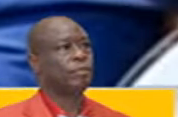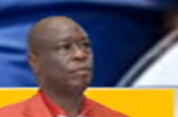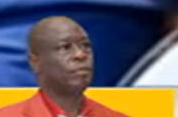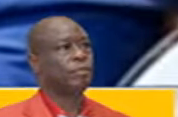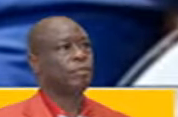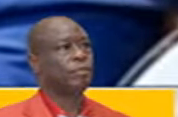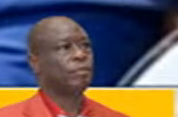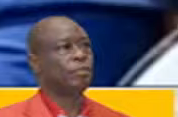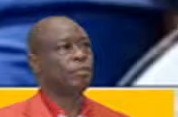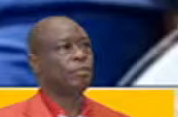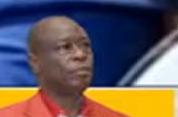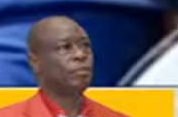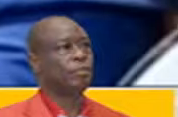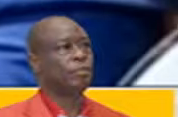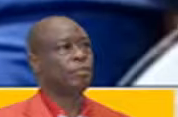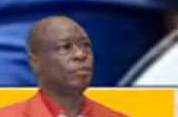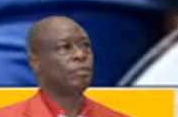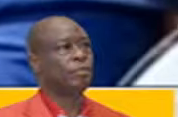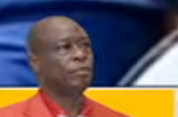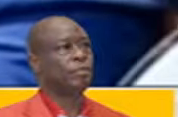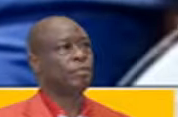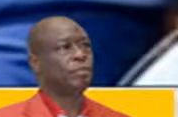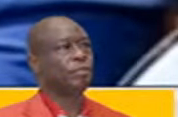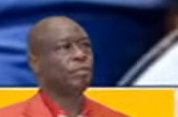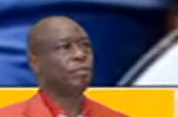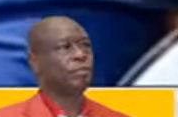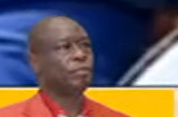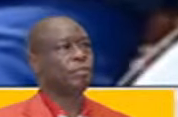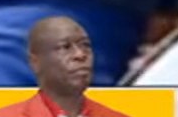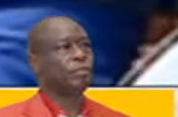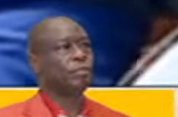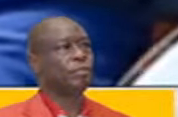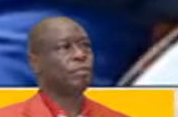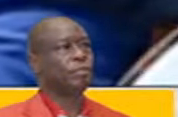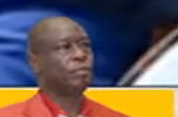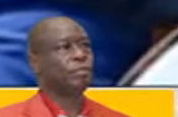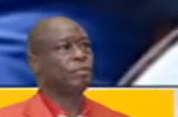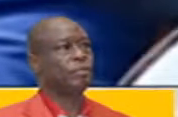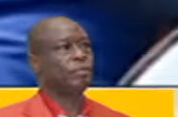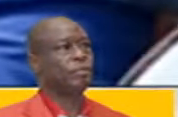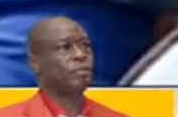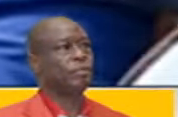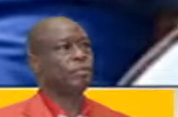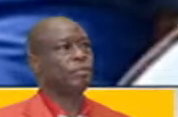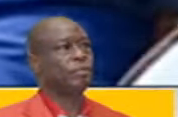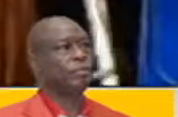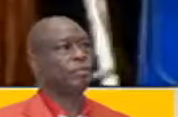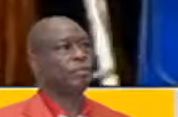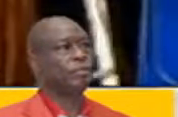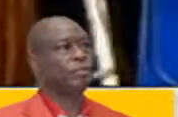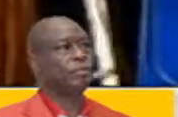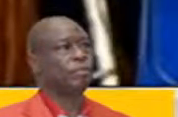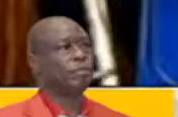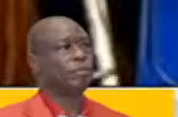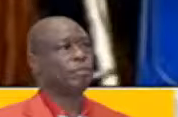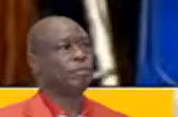is no disclosure as to where the money was coming from. Now let's go to Vipingo Beach